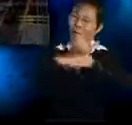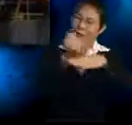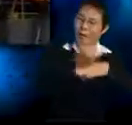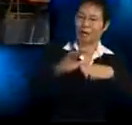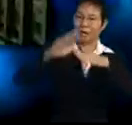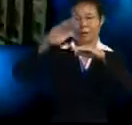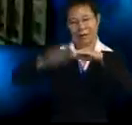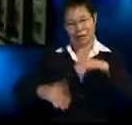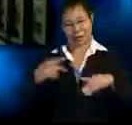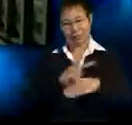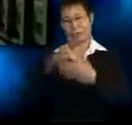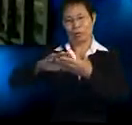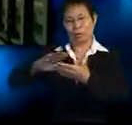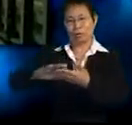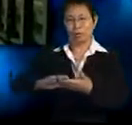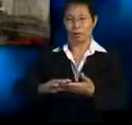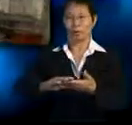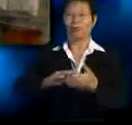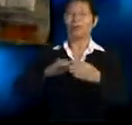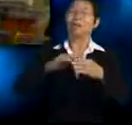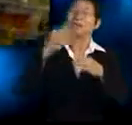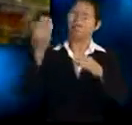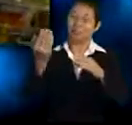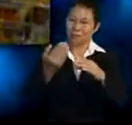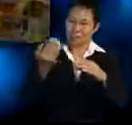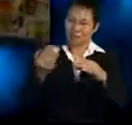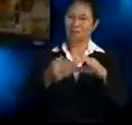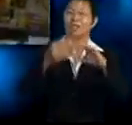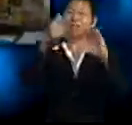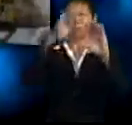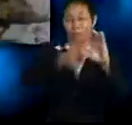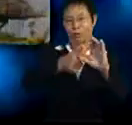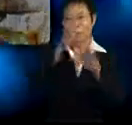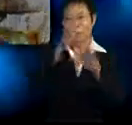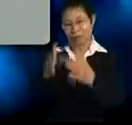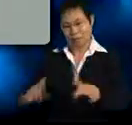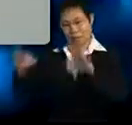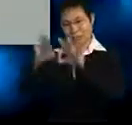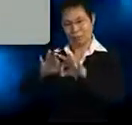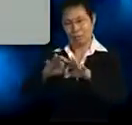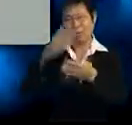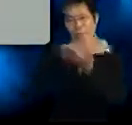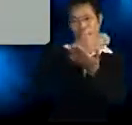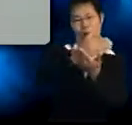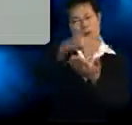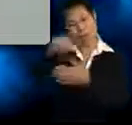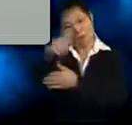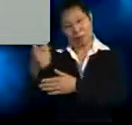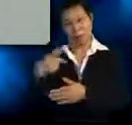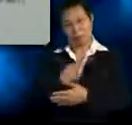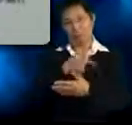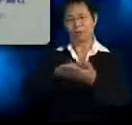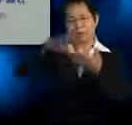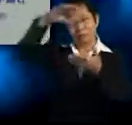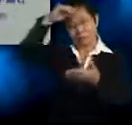Then, we will also look at natural fuel resources and their importance. Apart from that, we will